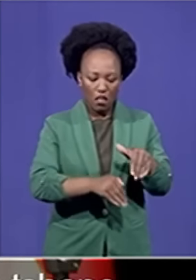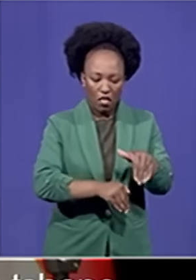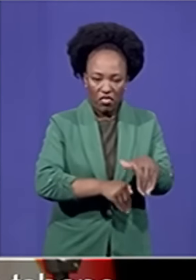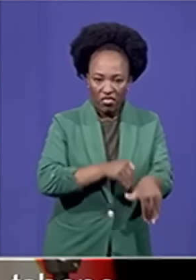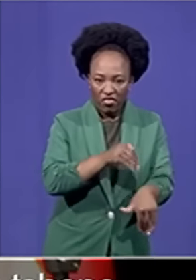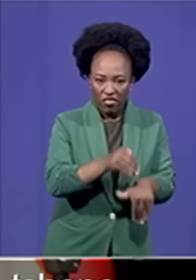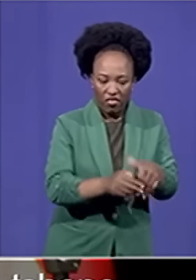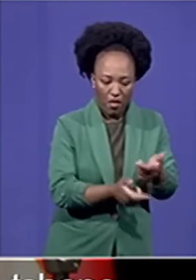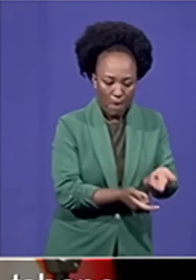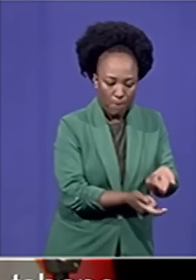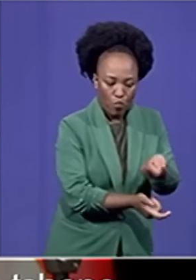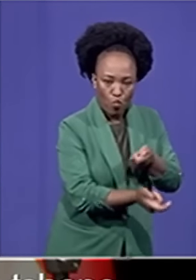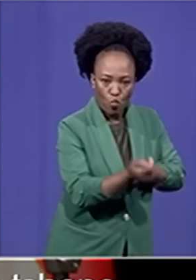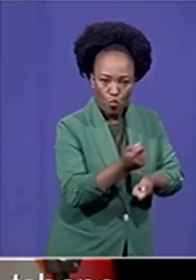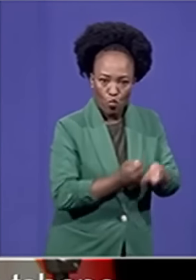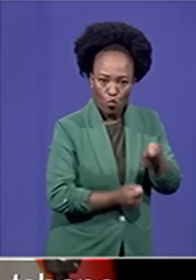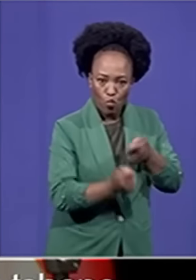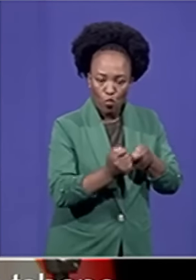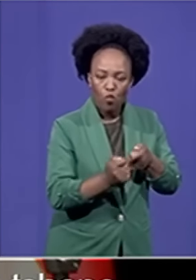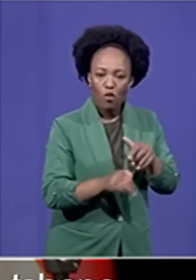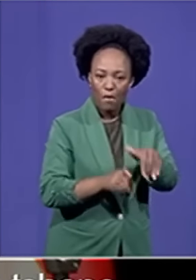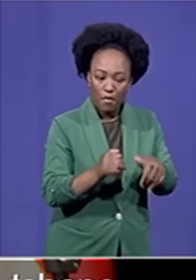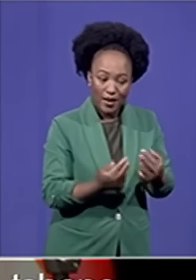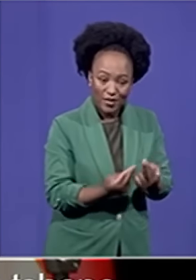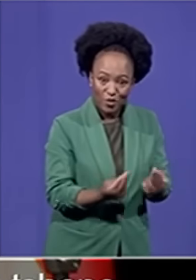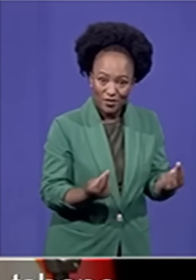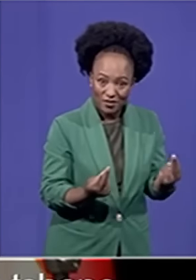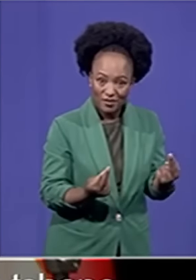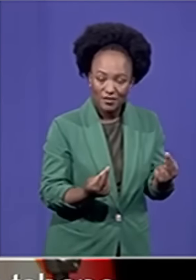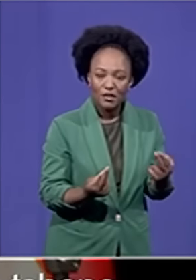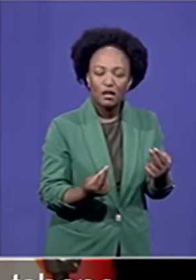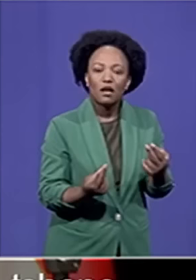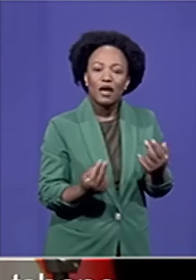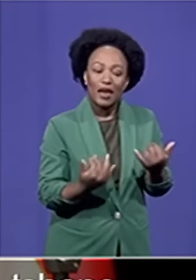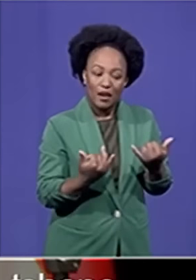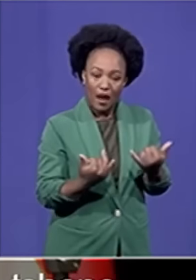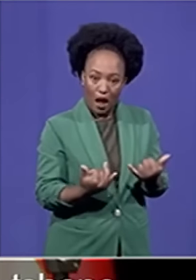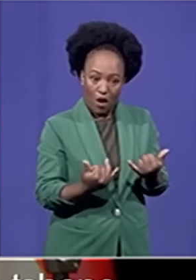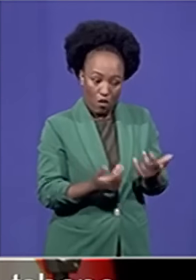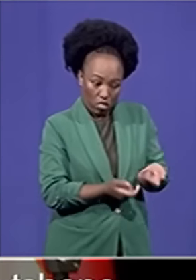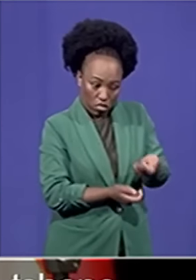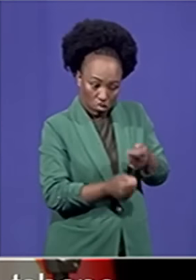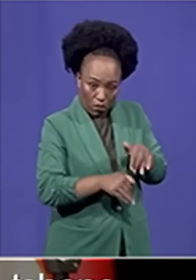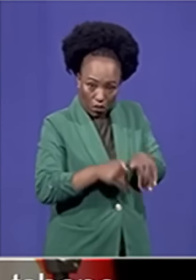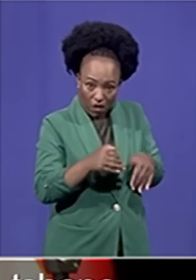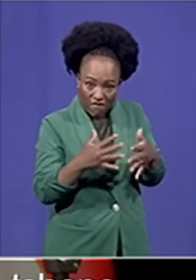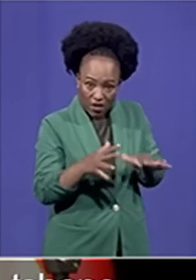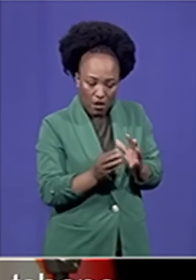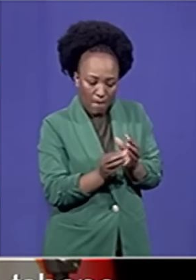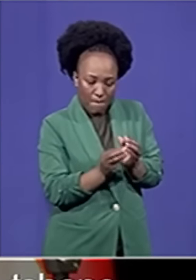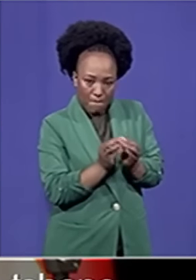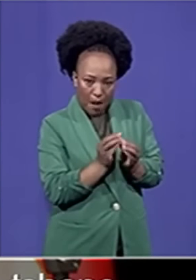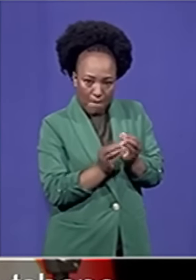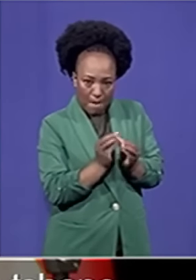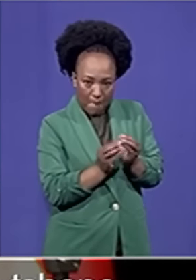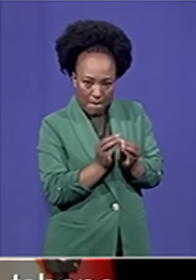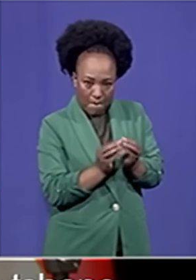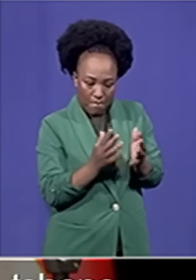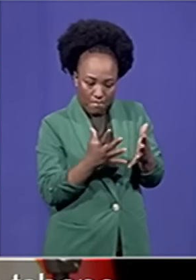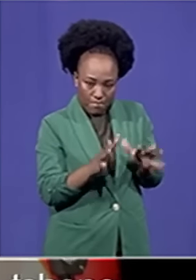want to extract those minerals, have them processed at the point of extraction, add